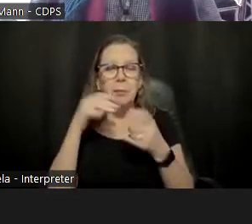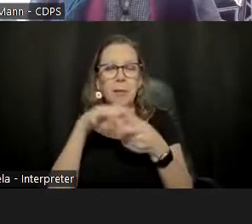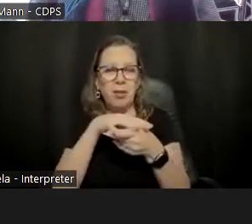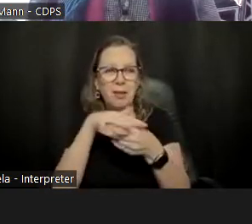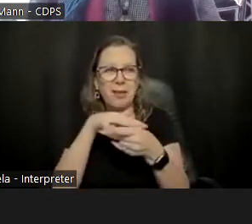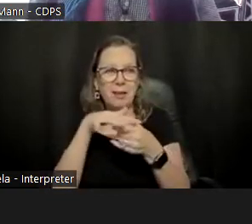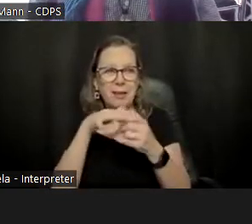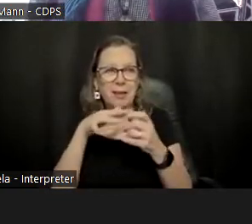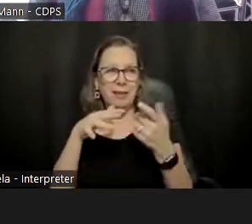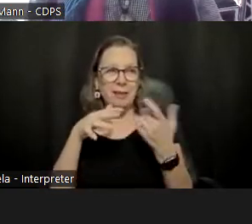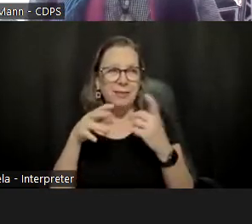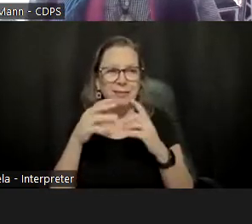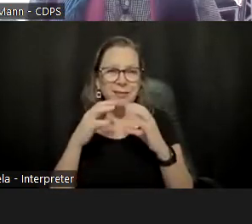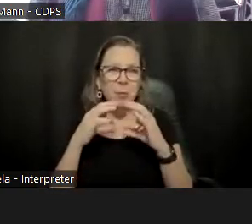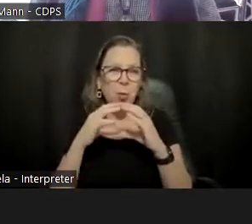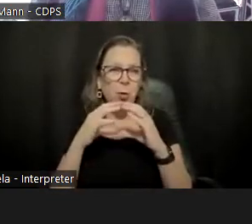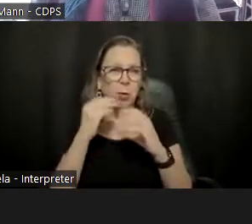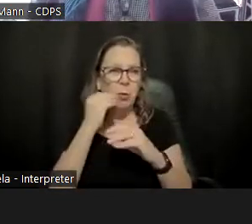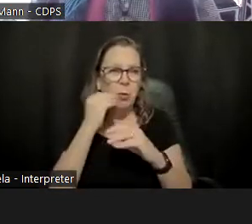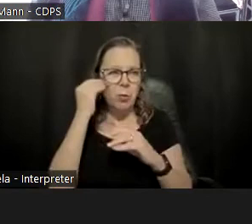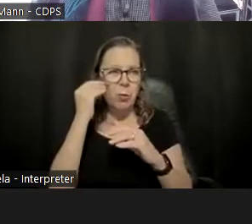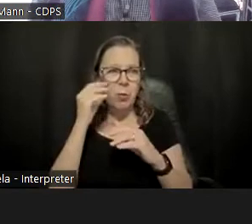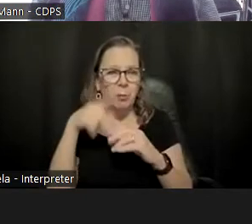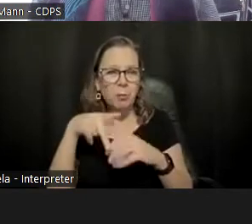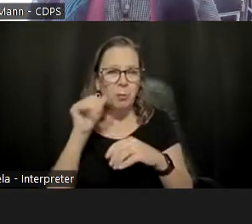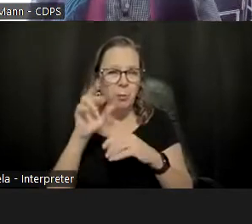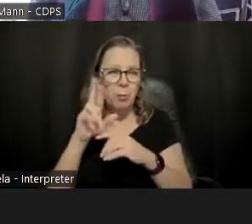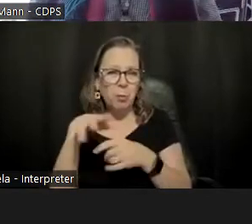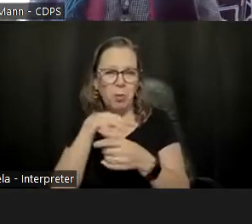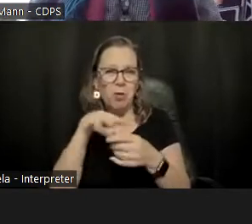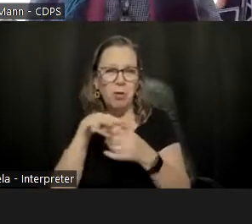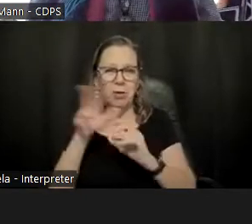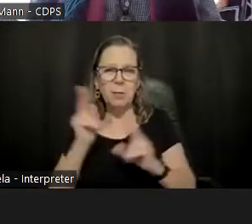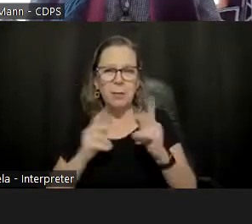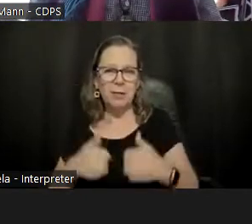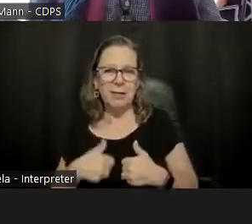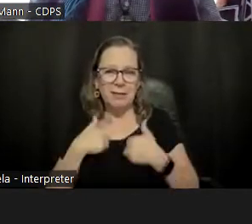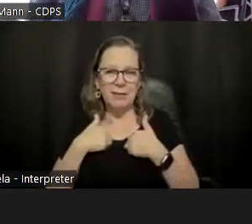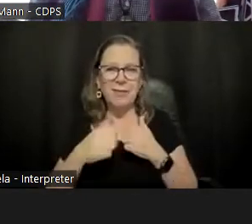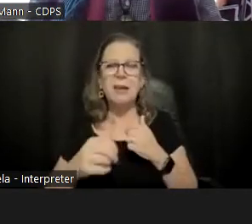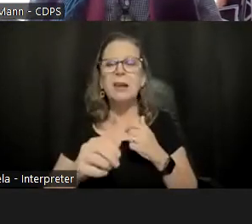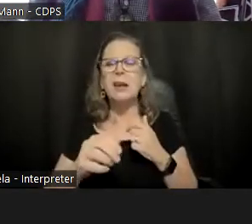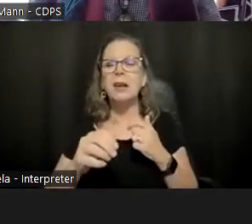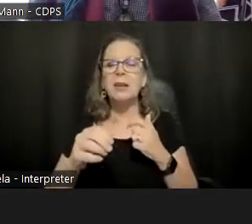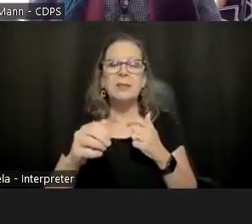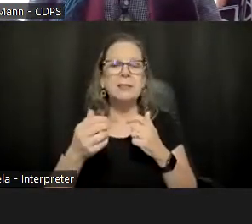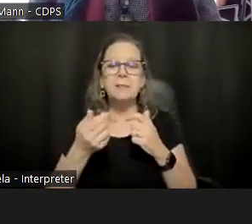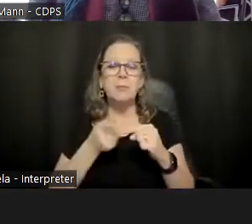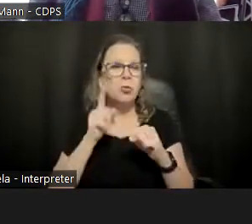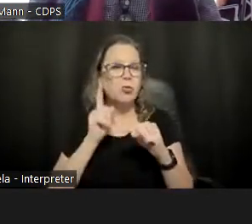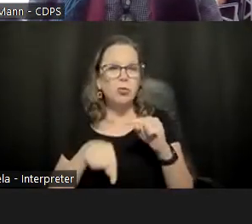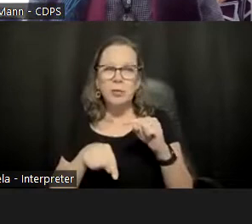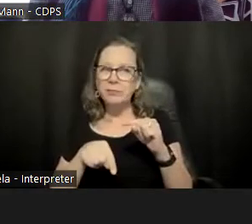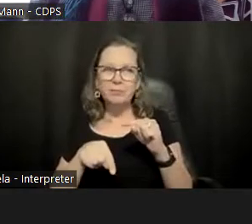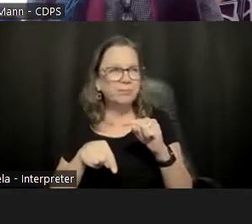areas that people live in, mobile home parks that people live in, that were not able to get to